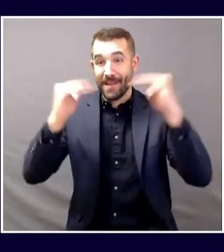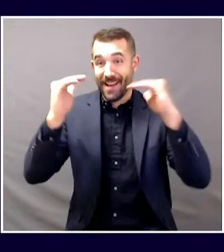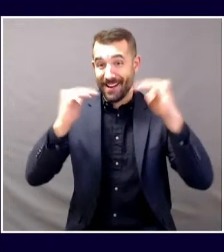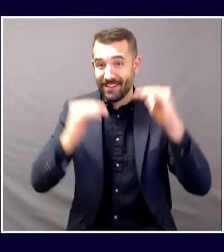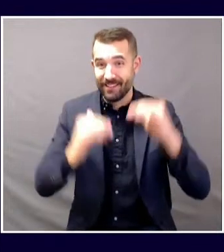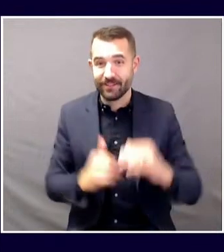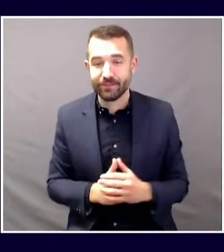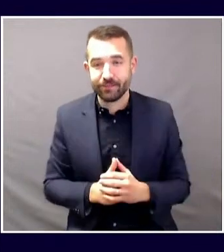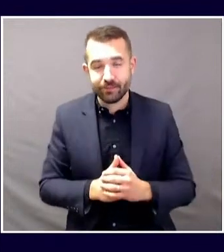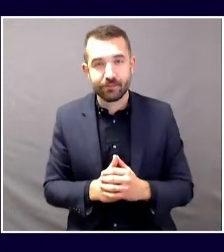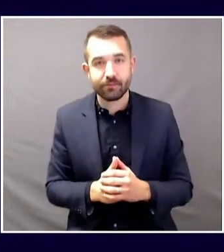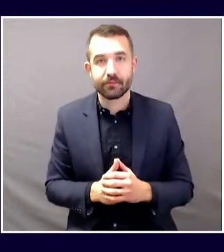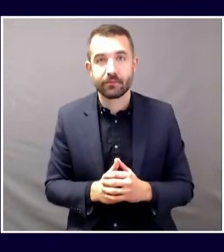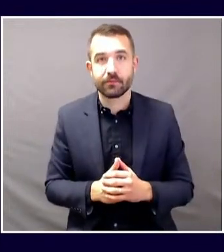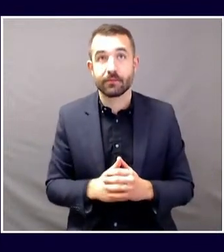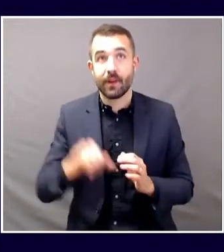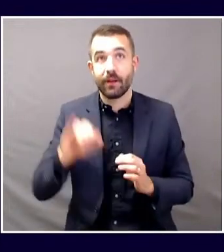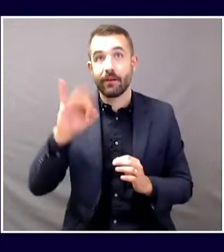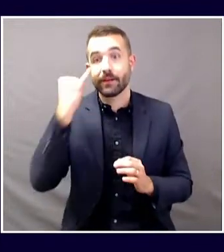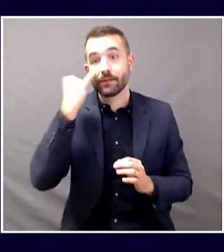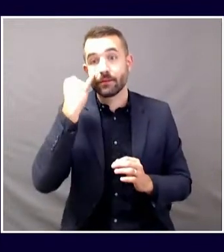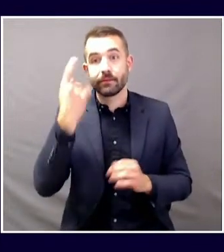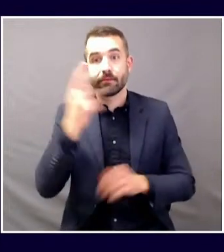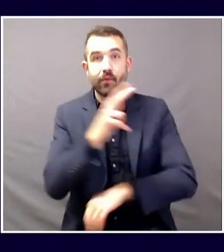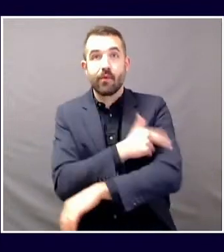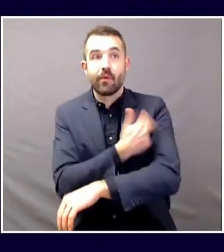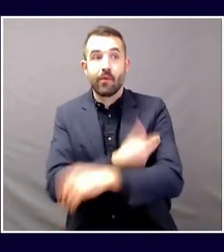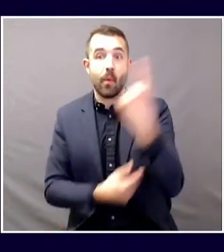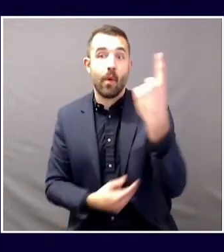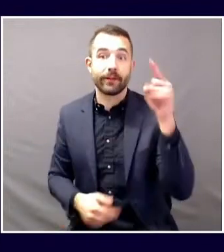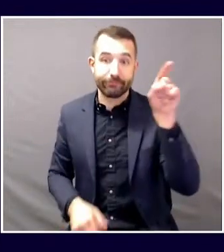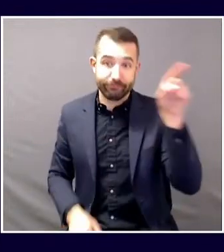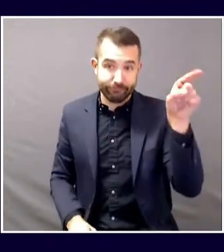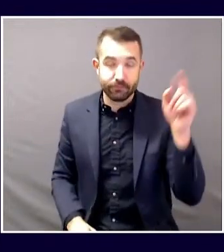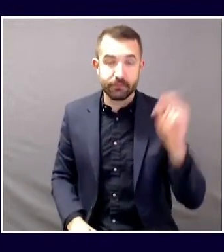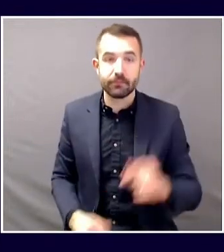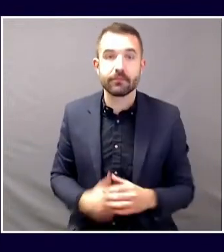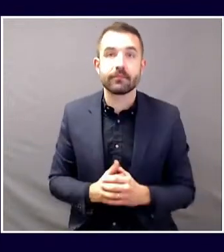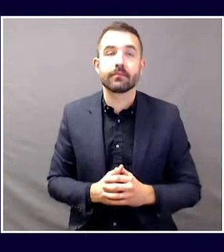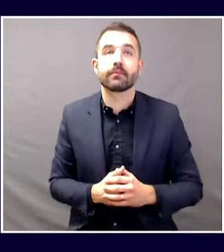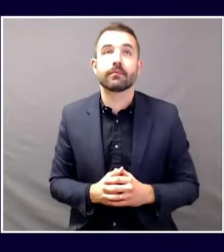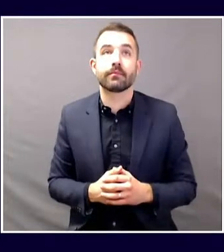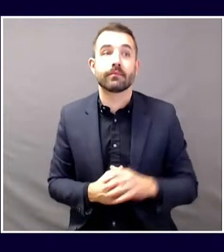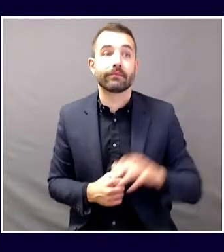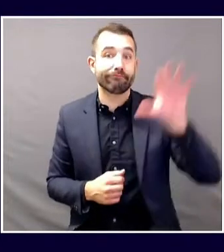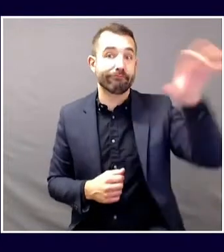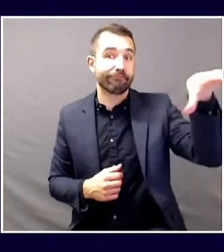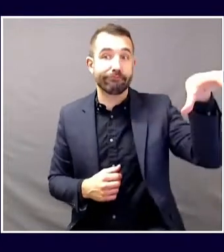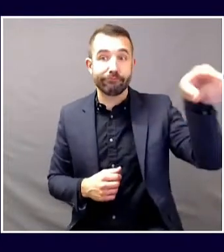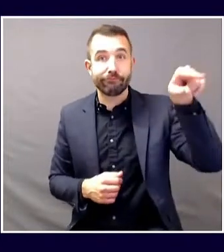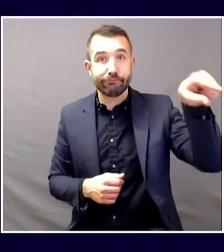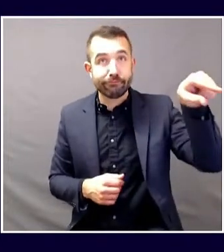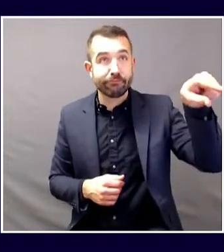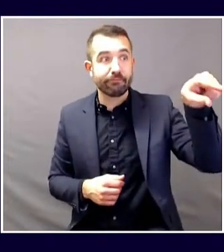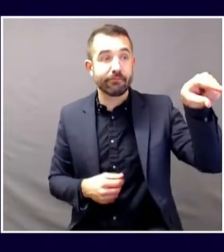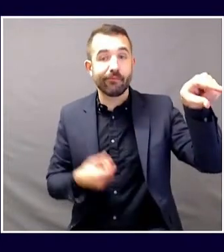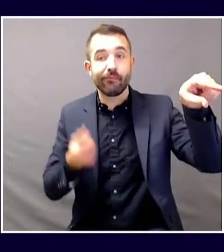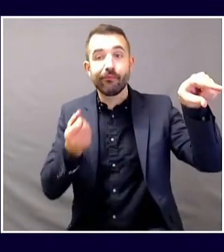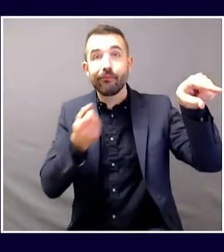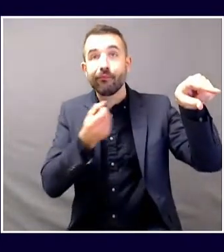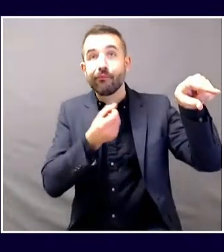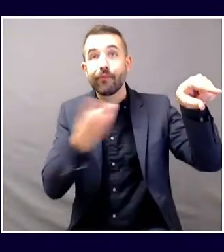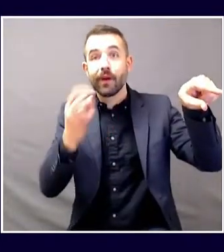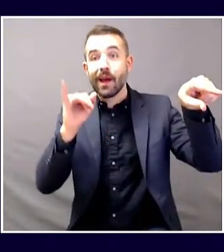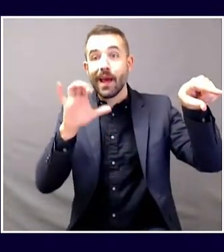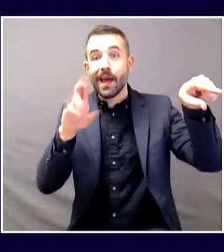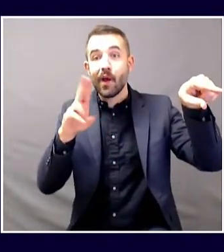If hospital X in a particular area of Maine has only Y number of ICU nurses, well,